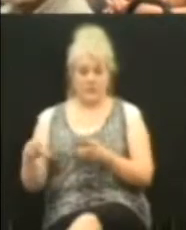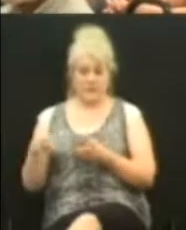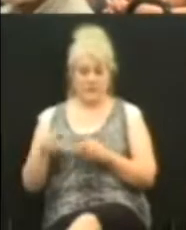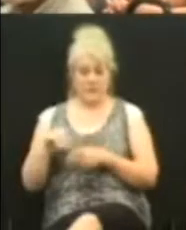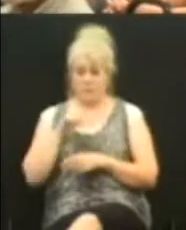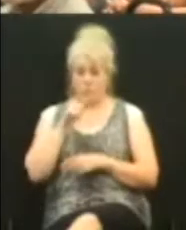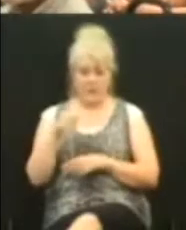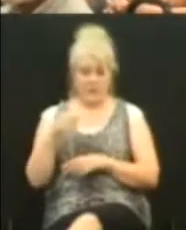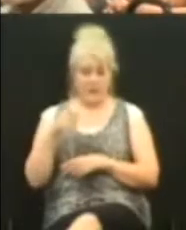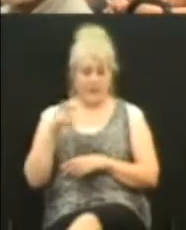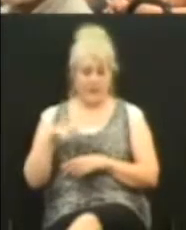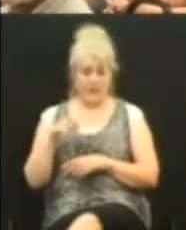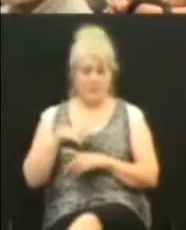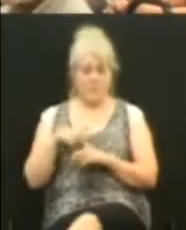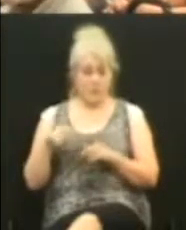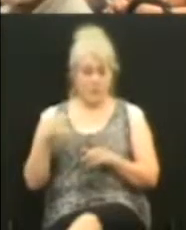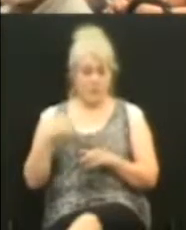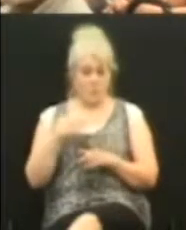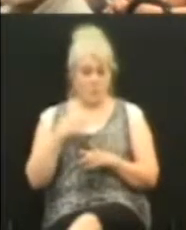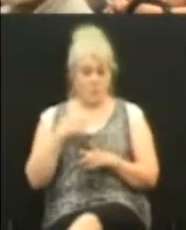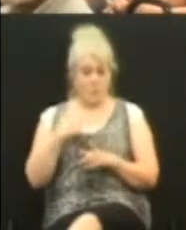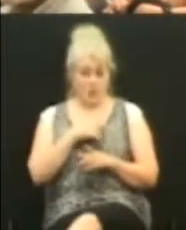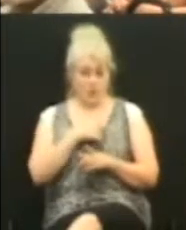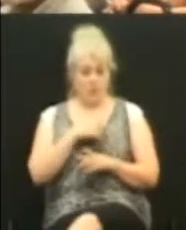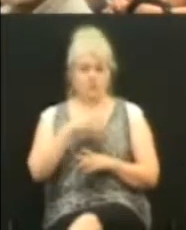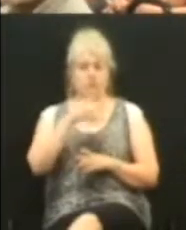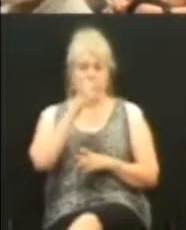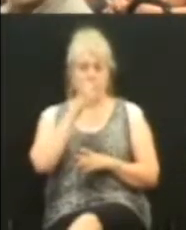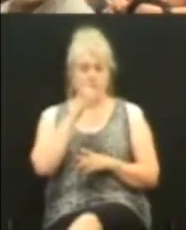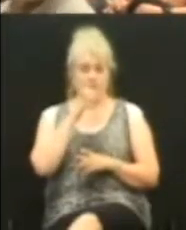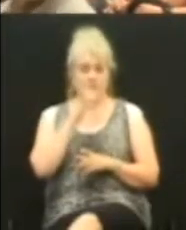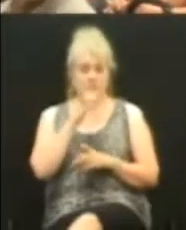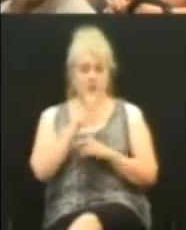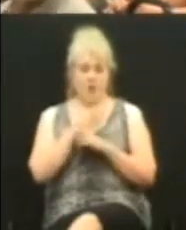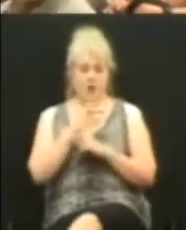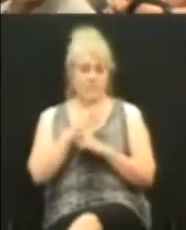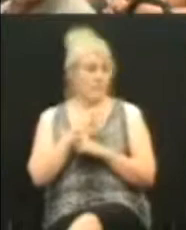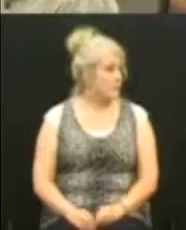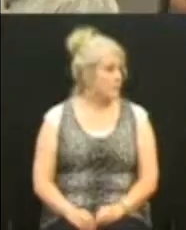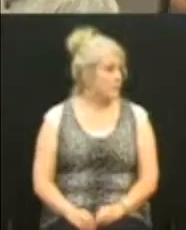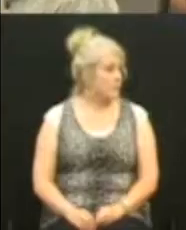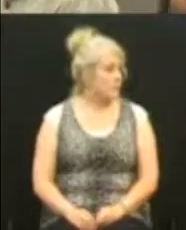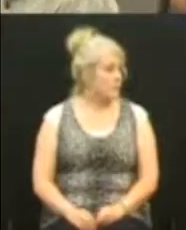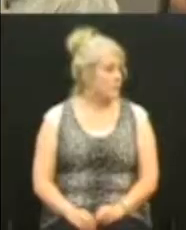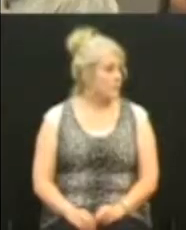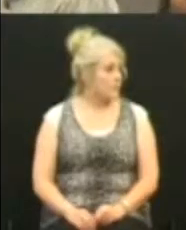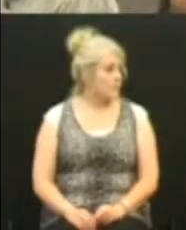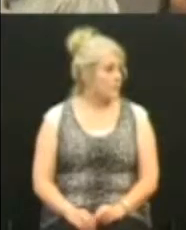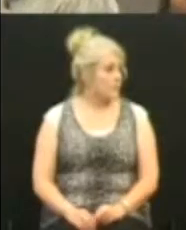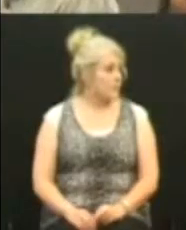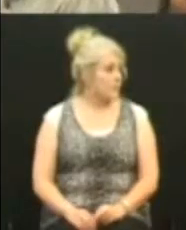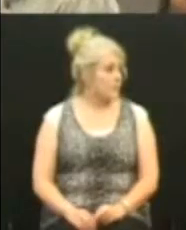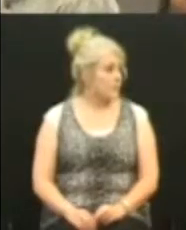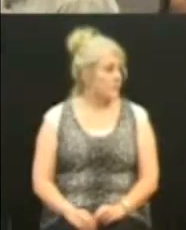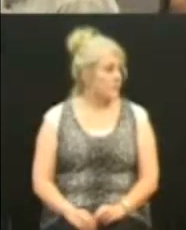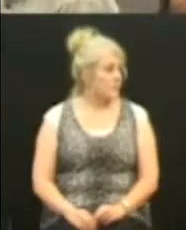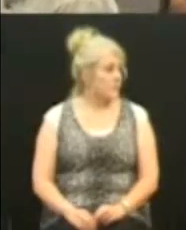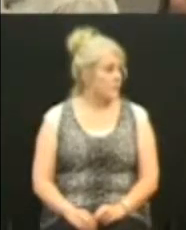that are slipping through the cracks. So the argument that it costs too much is completely invalid. Thank you, Jessica. That's not an